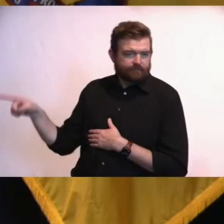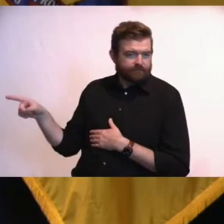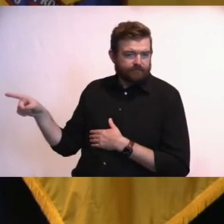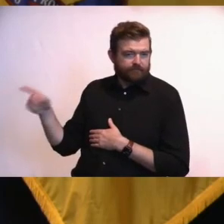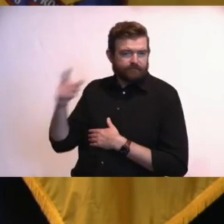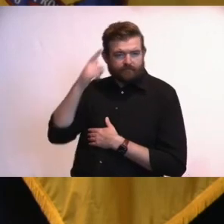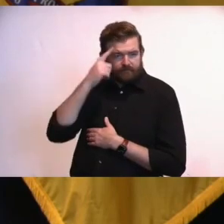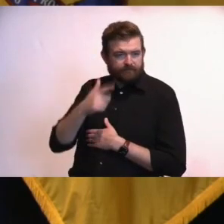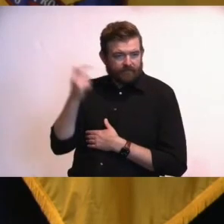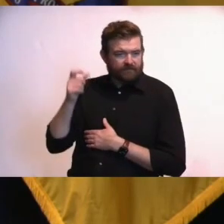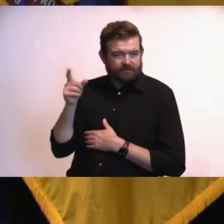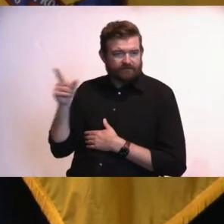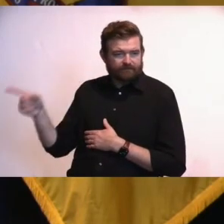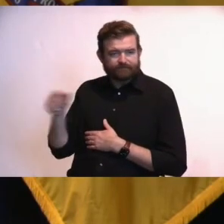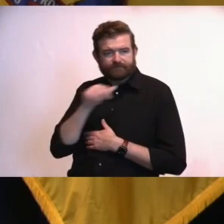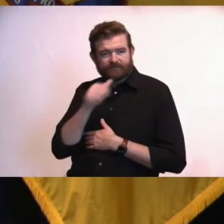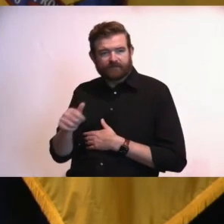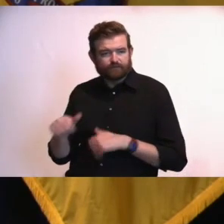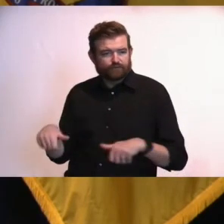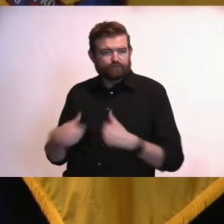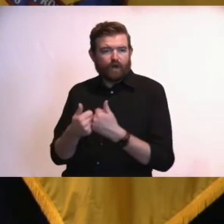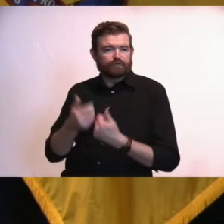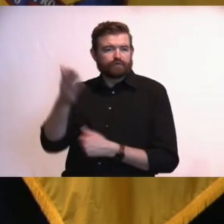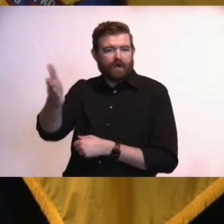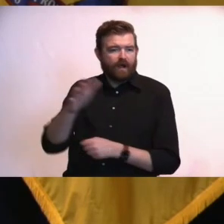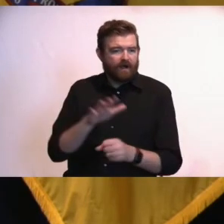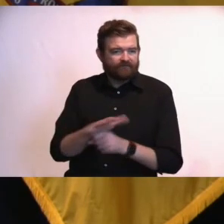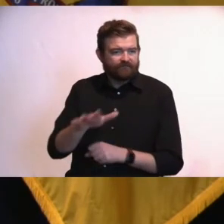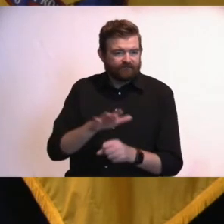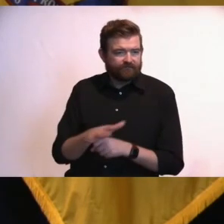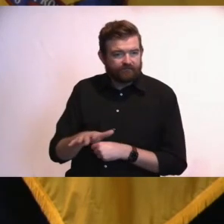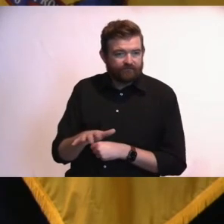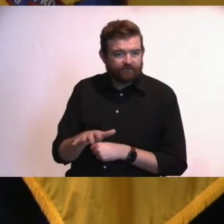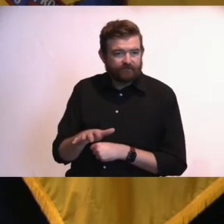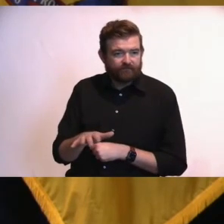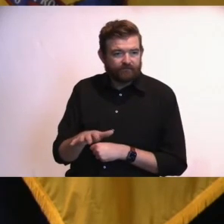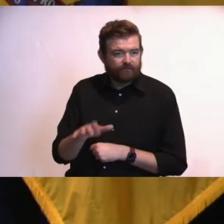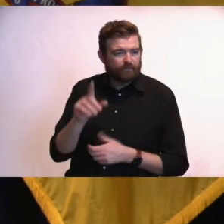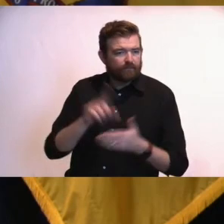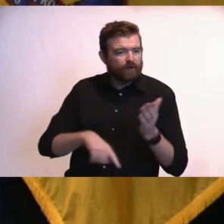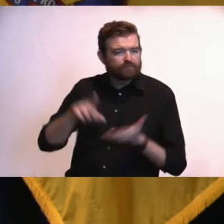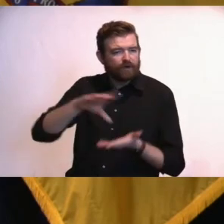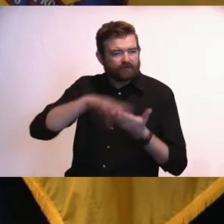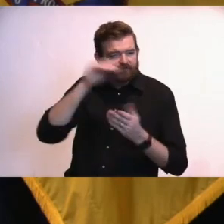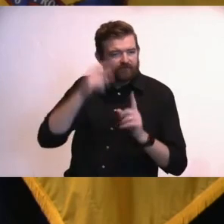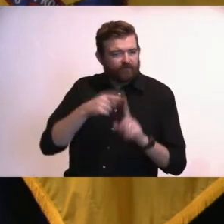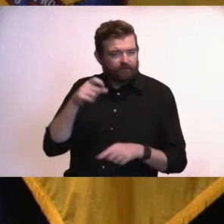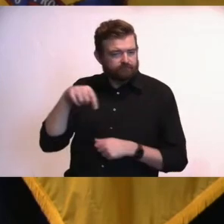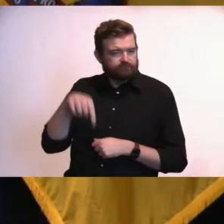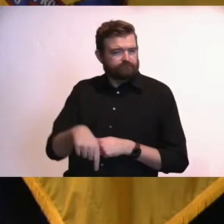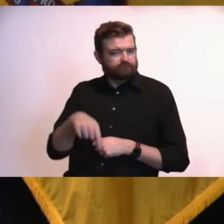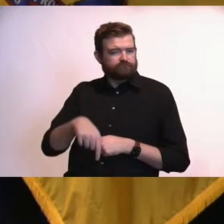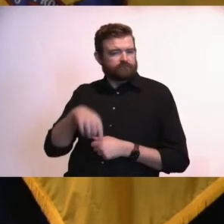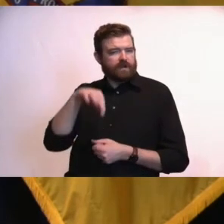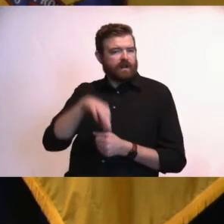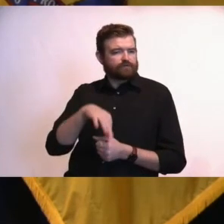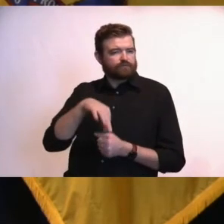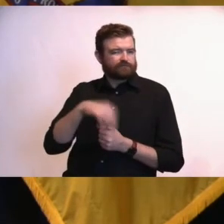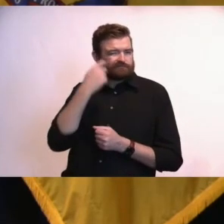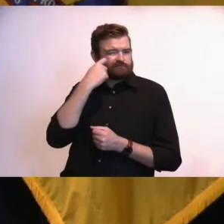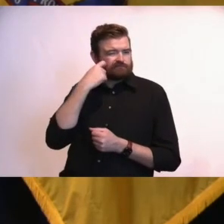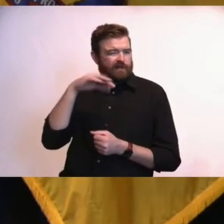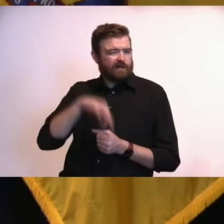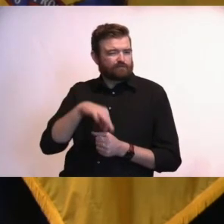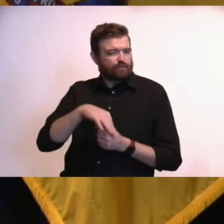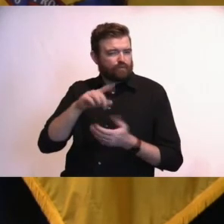different message than those two legislative leaders from this election? And just as a general matter, as a conceptual matter, as you would say,